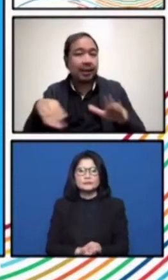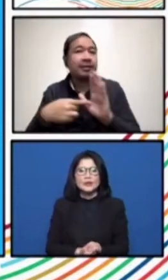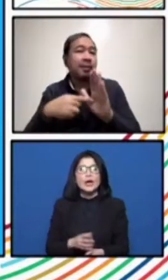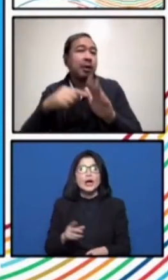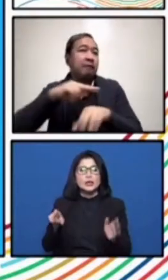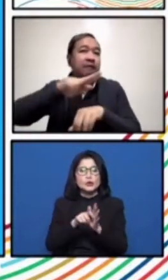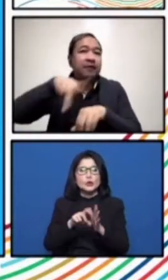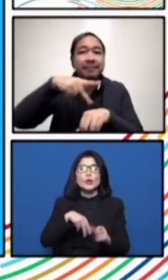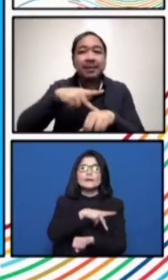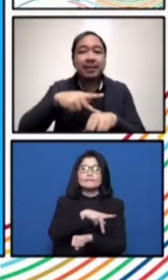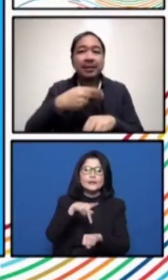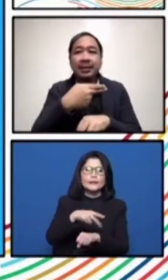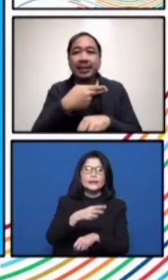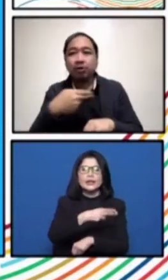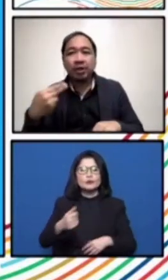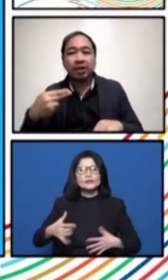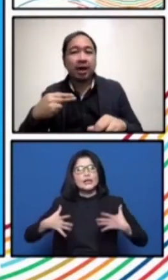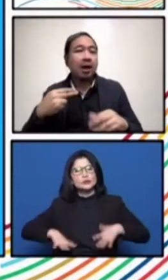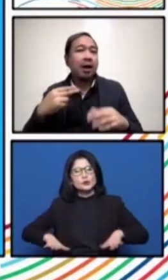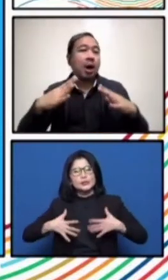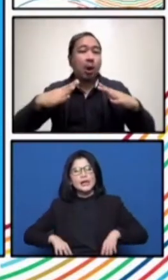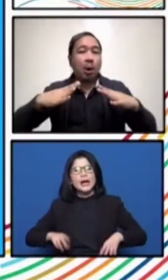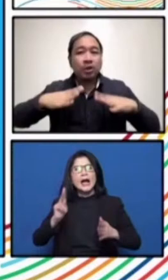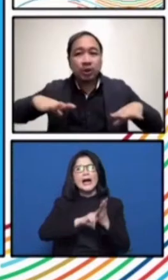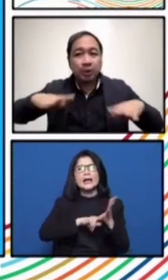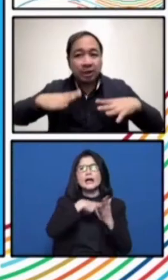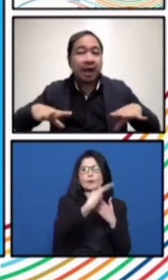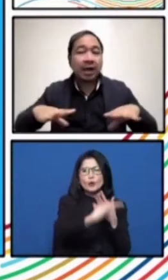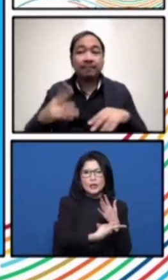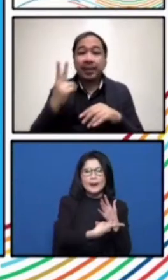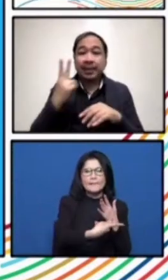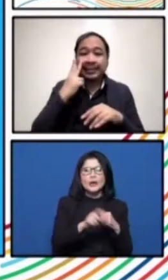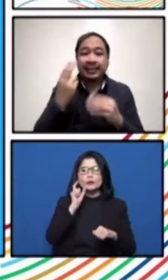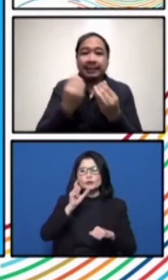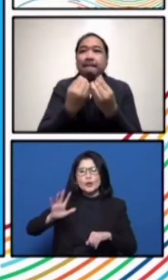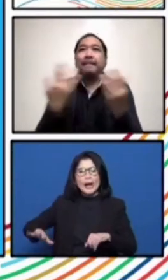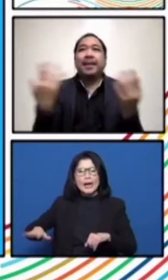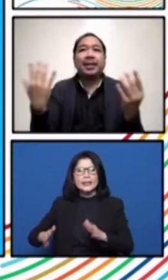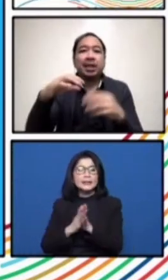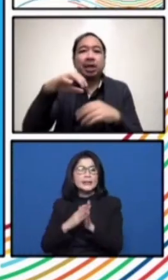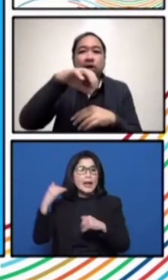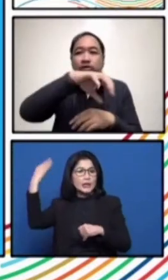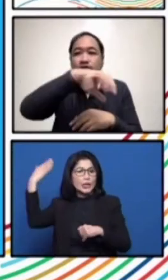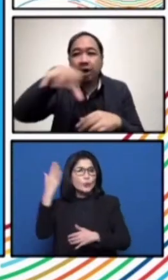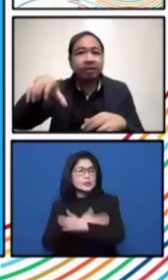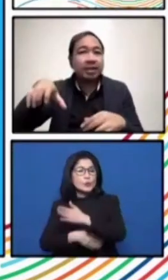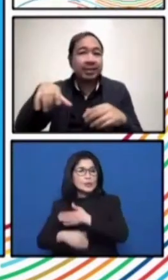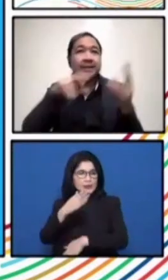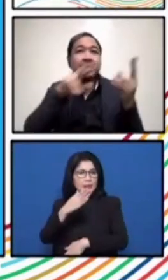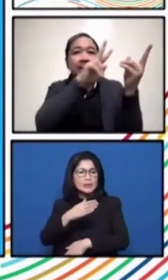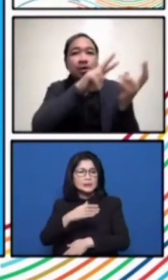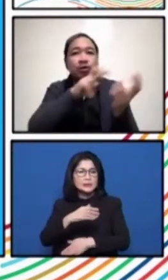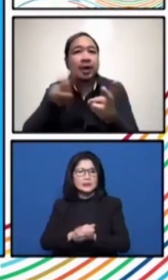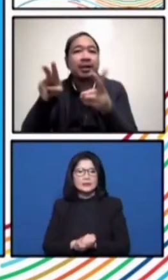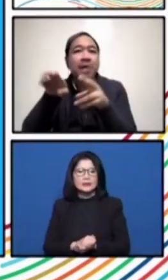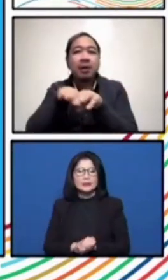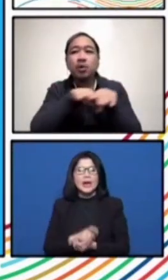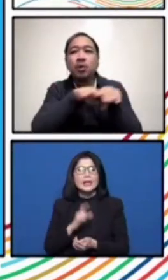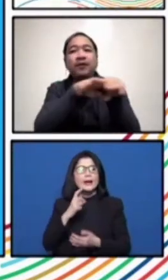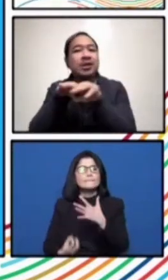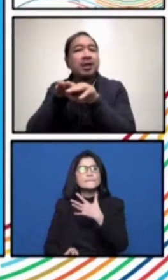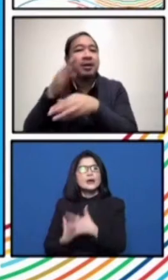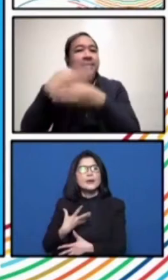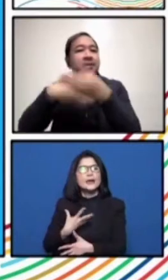Georgia and we've seen several countries adopting Universal disability benefits for children